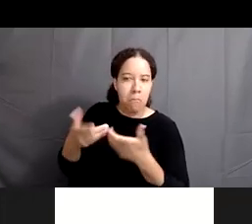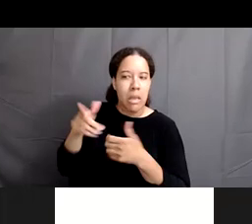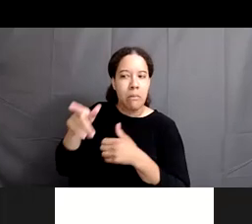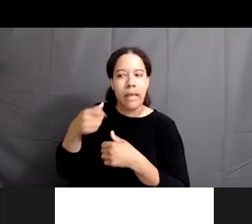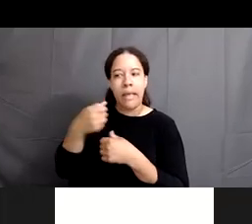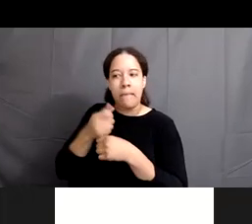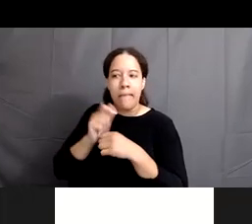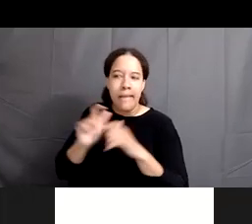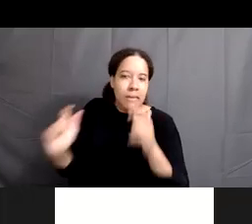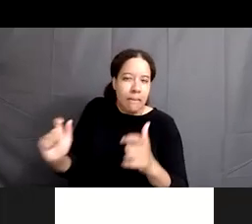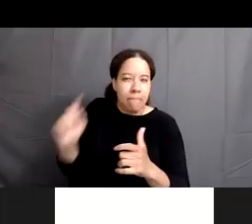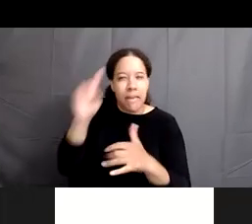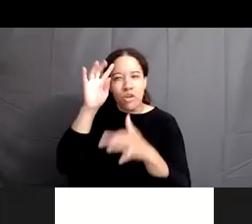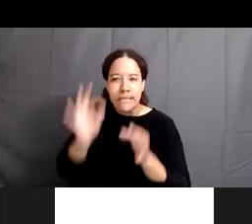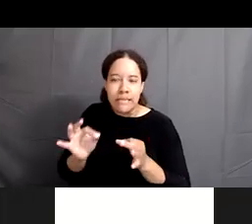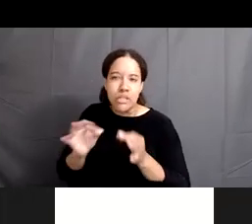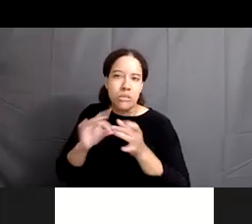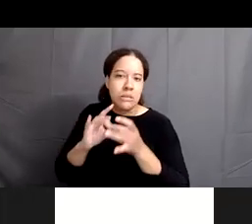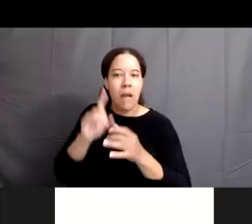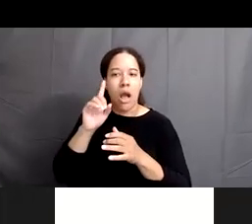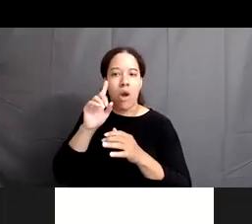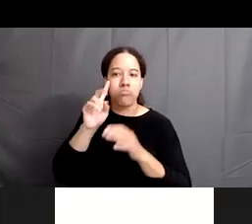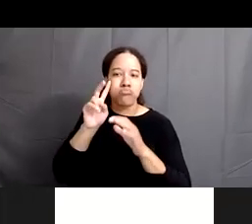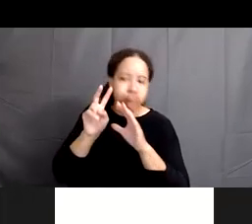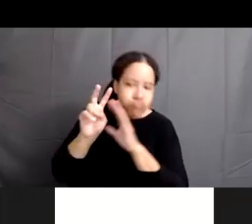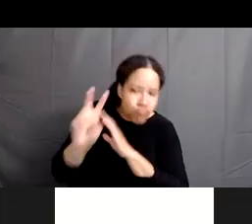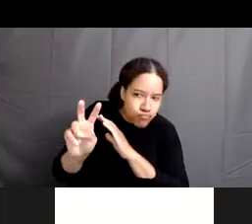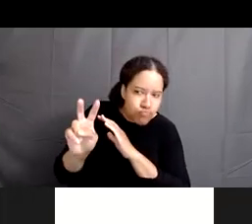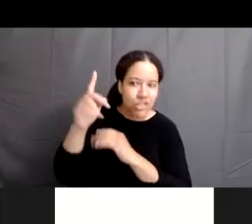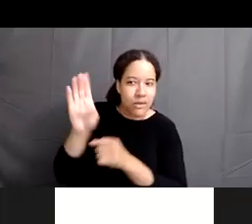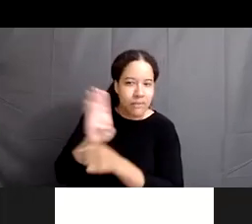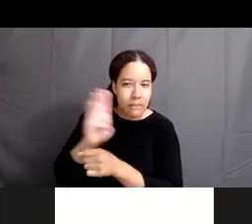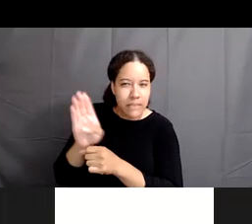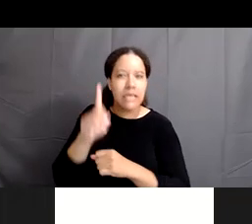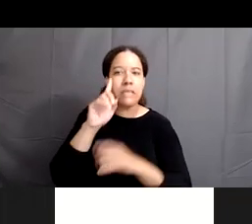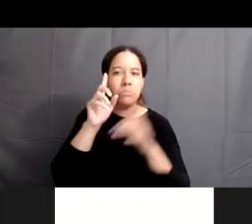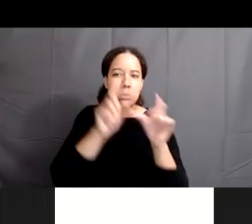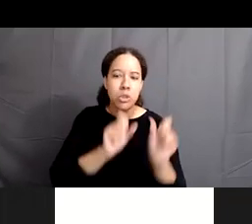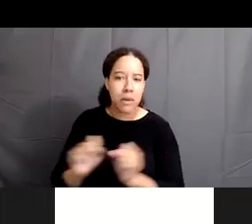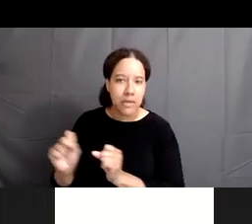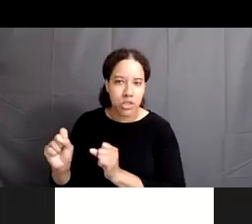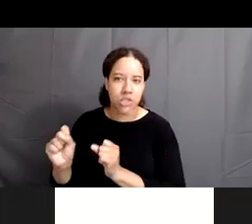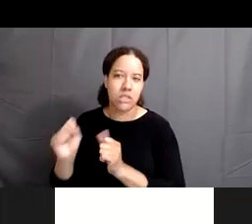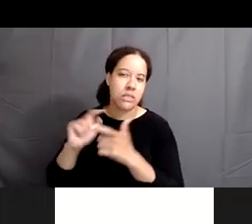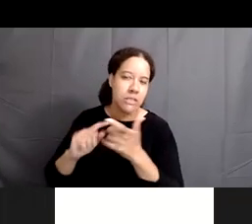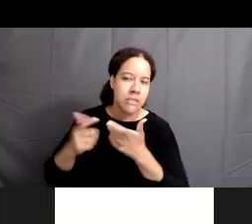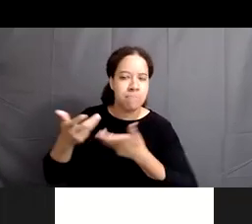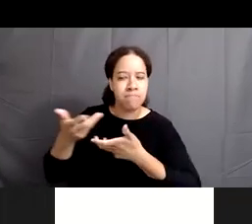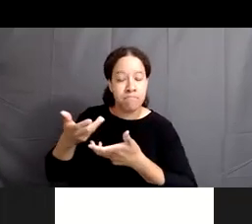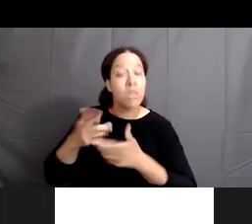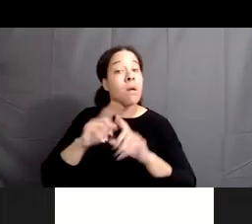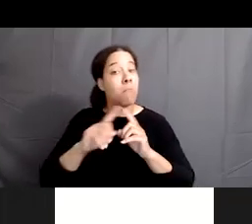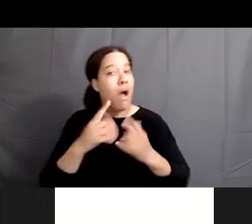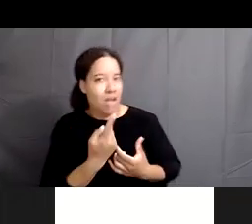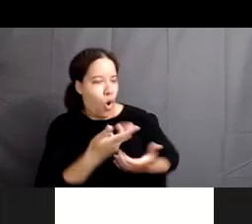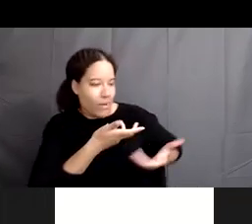vision, strategy, kind of overall directional decisions in consultation with the members to kind of really